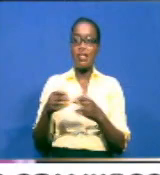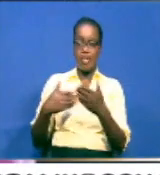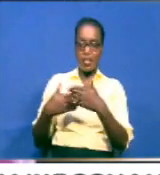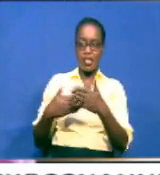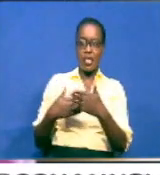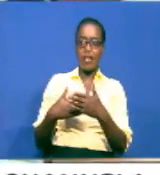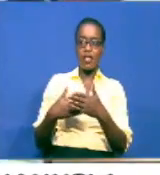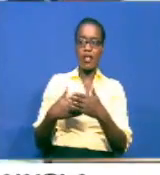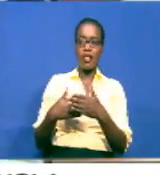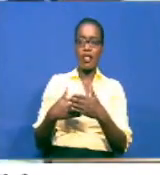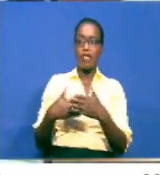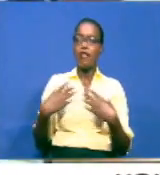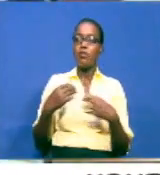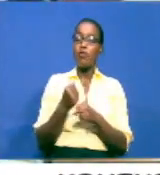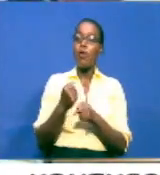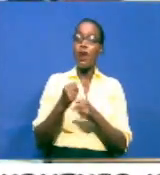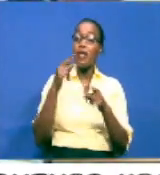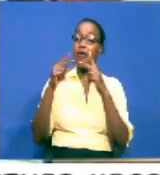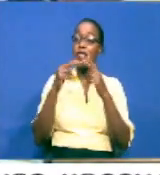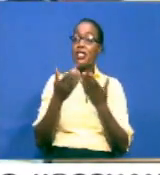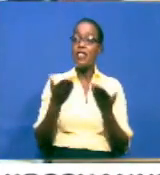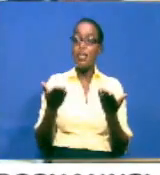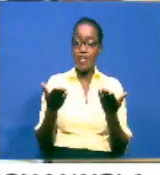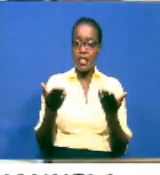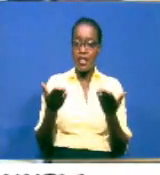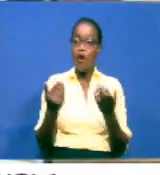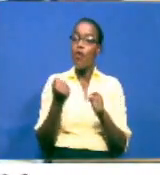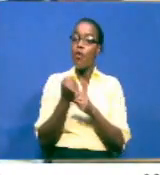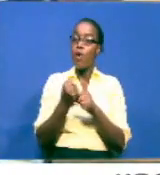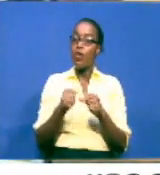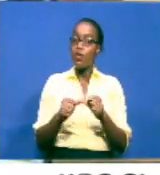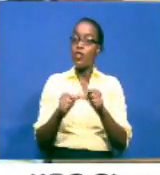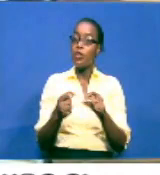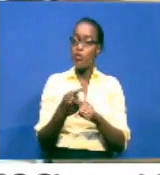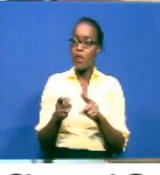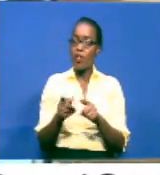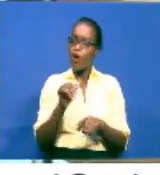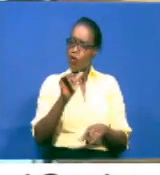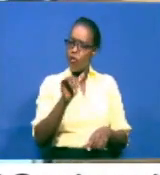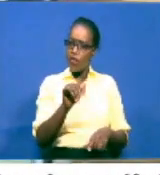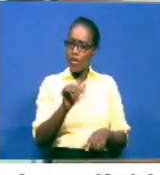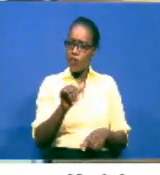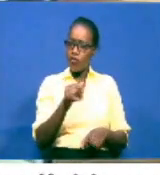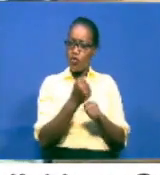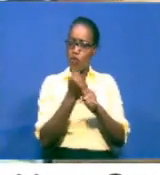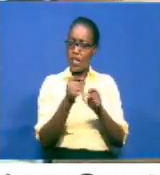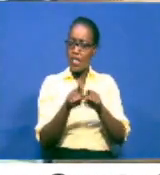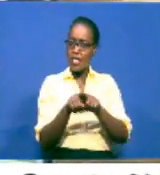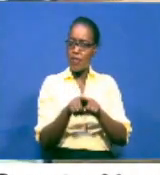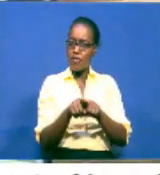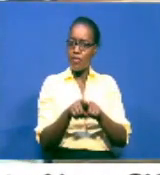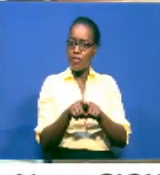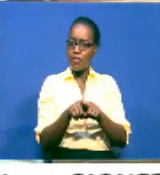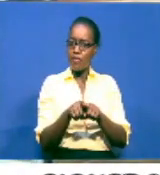so. There are people who work in those restaurants. They can be able to do so. But of course, for them to do that, we